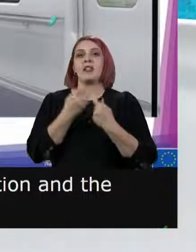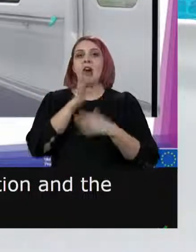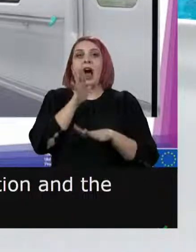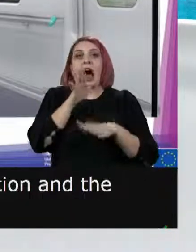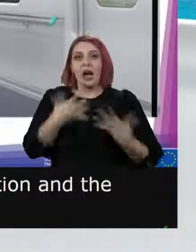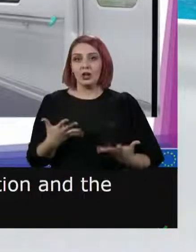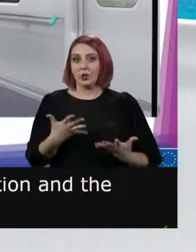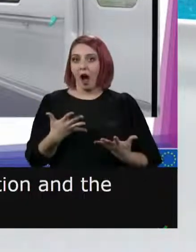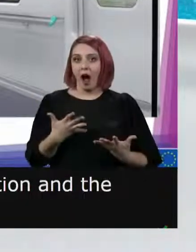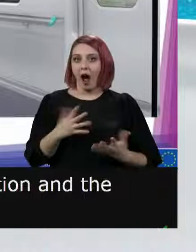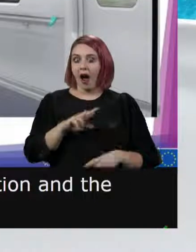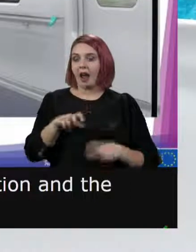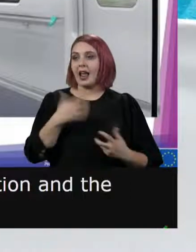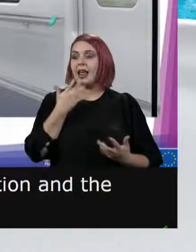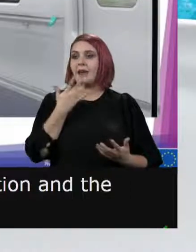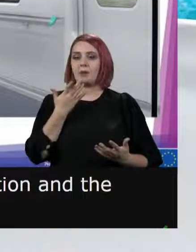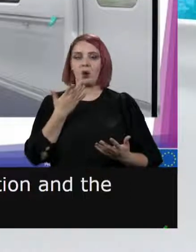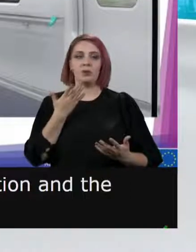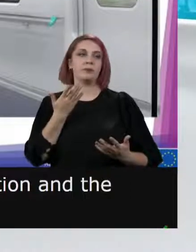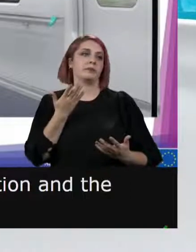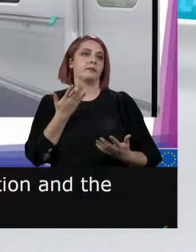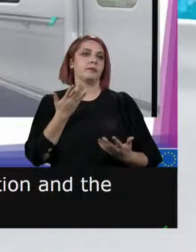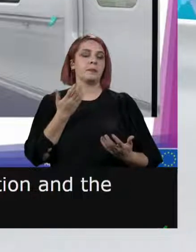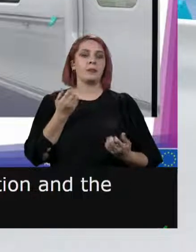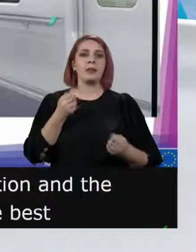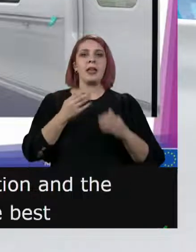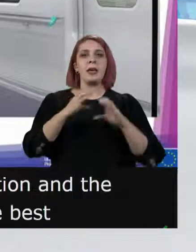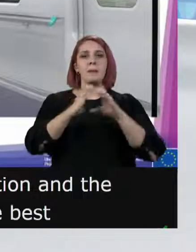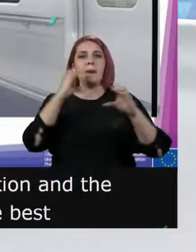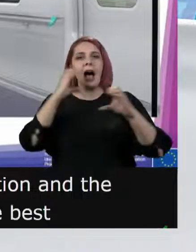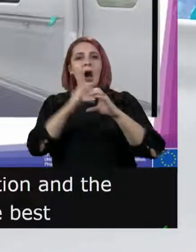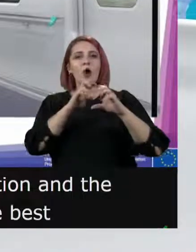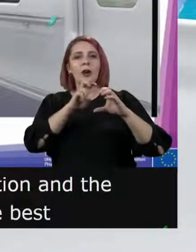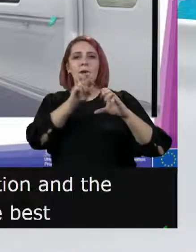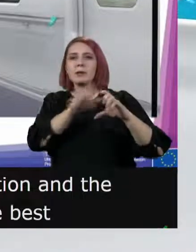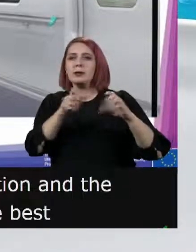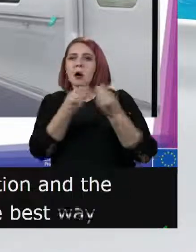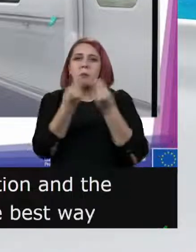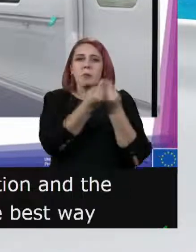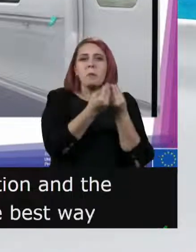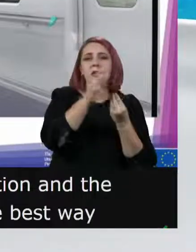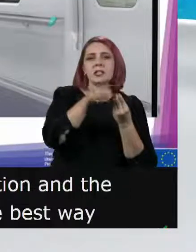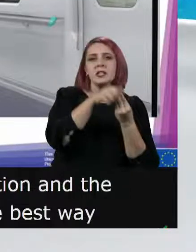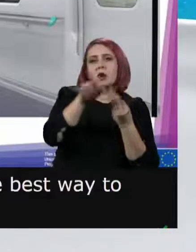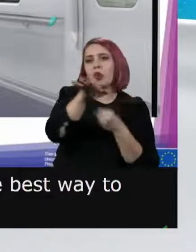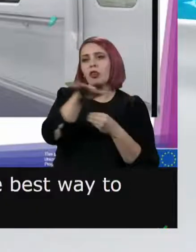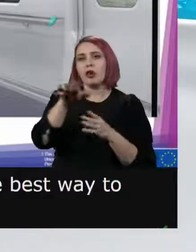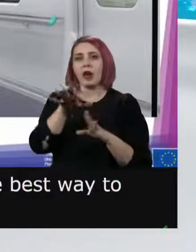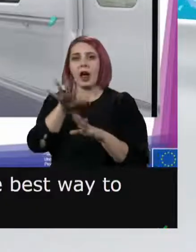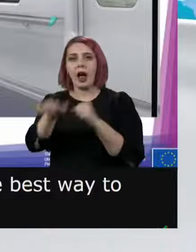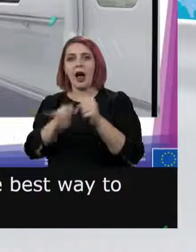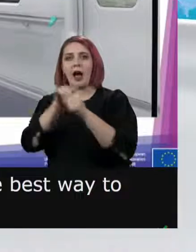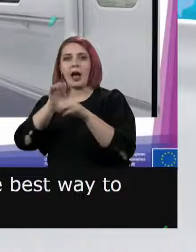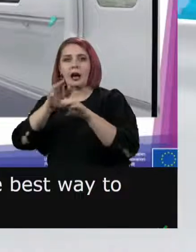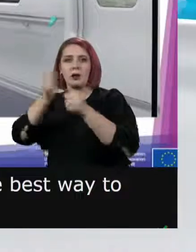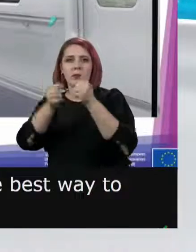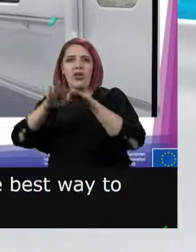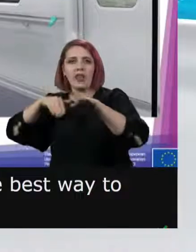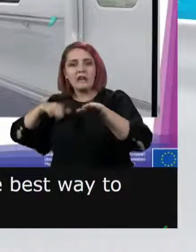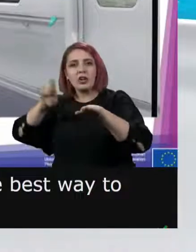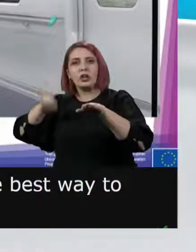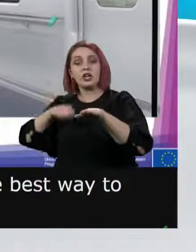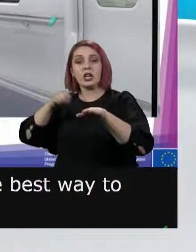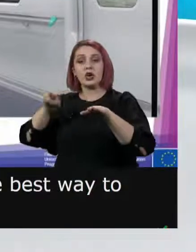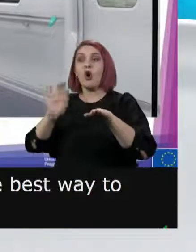suggest pointers about the best way to leave the vehicle or station for those with limited mobility,